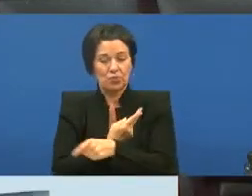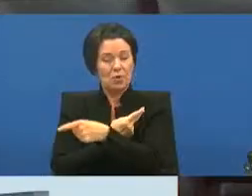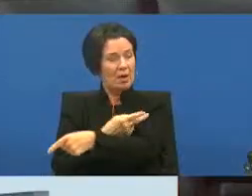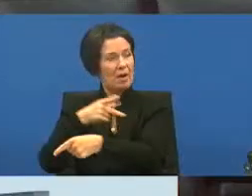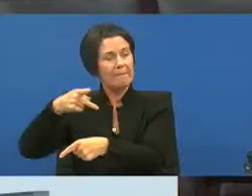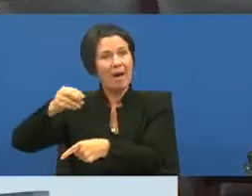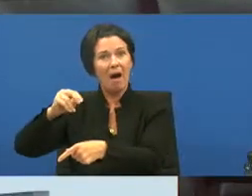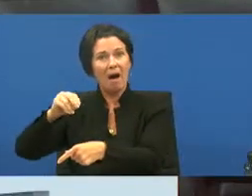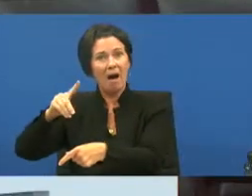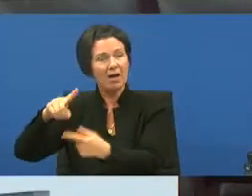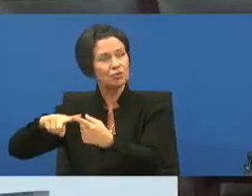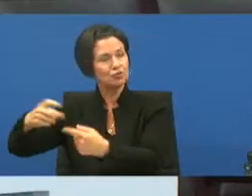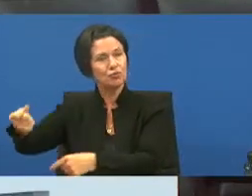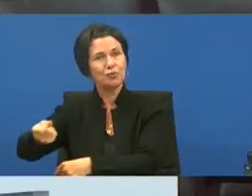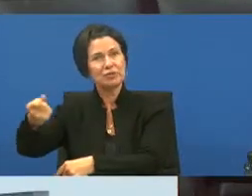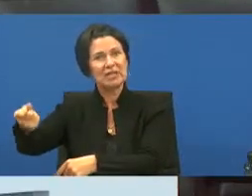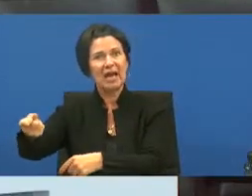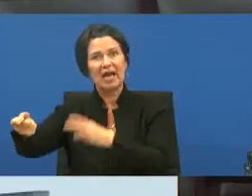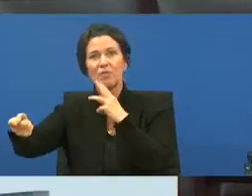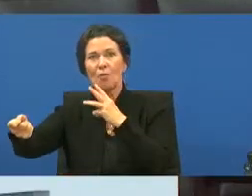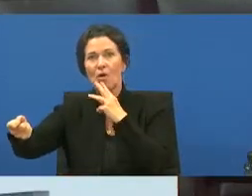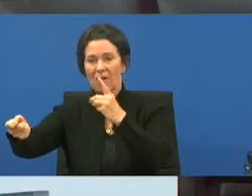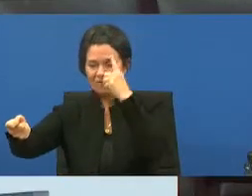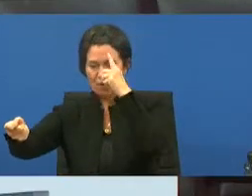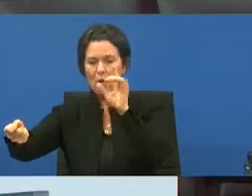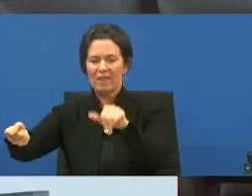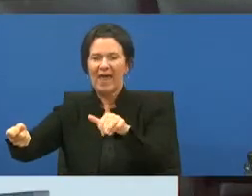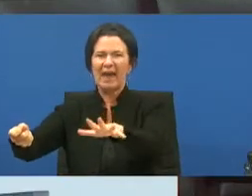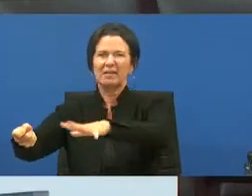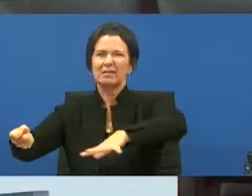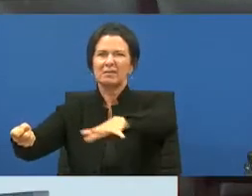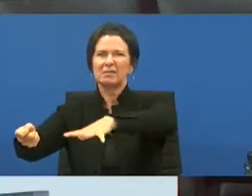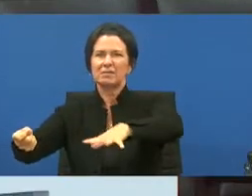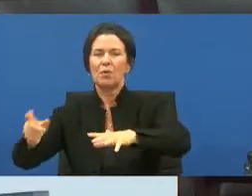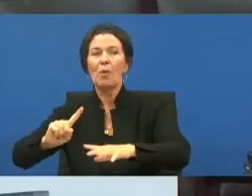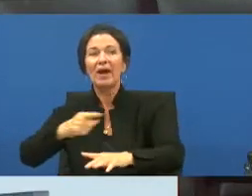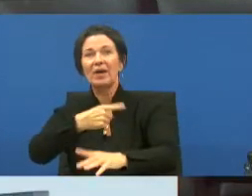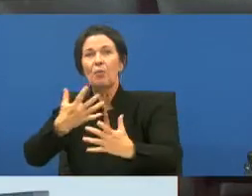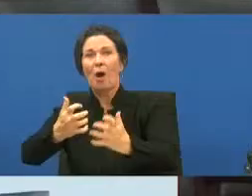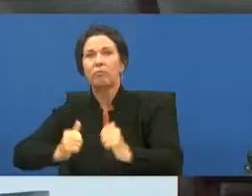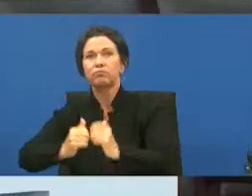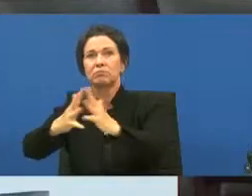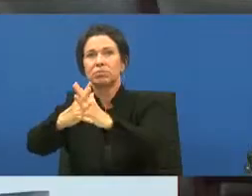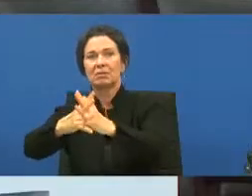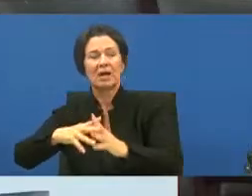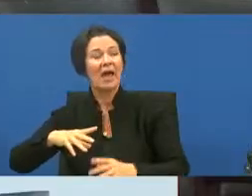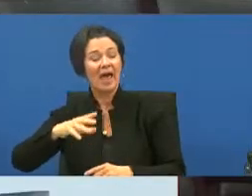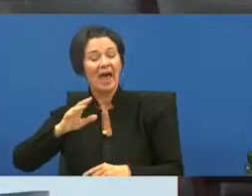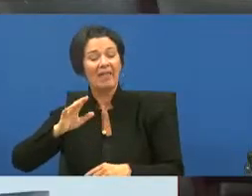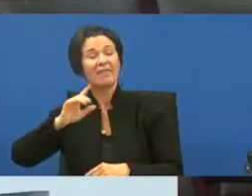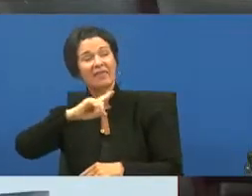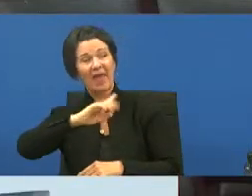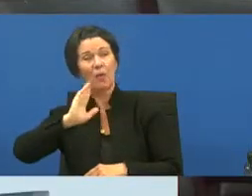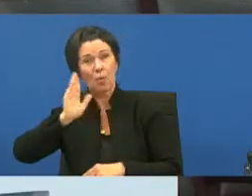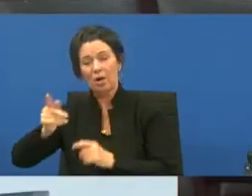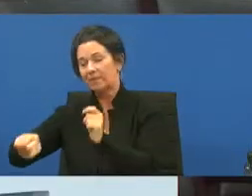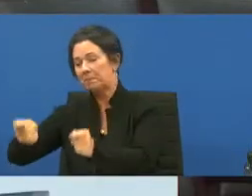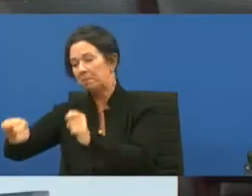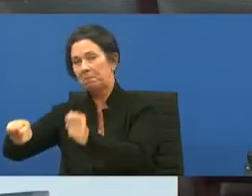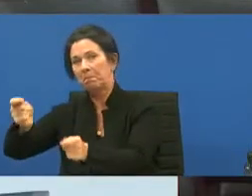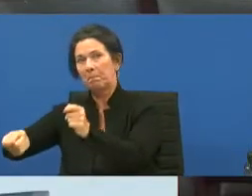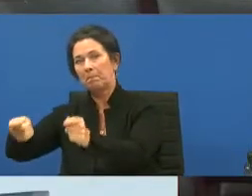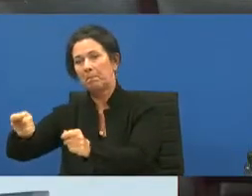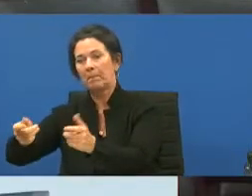a retainage pond for the subdivision, and they would mediate any damage that was done while there was a sand and